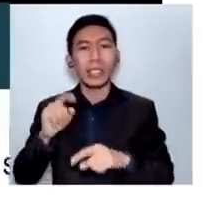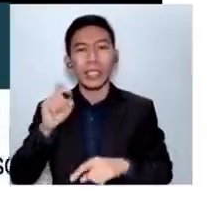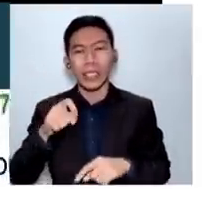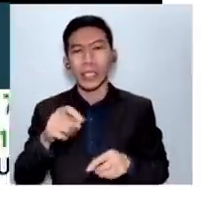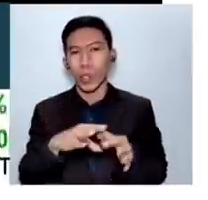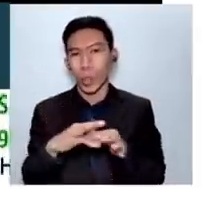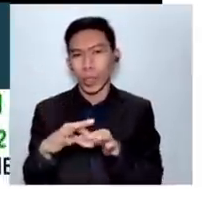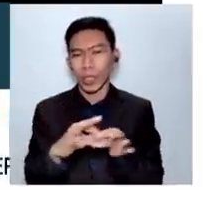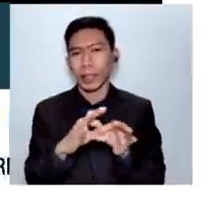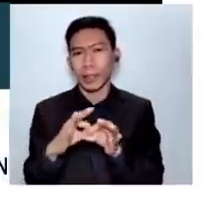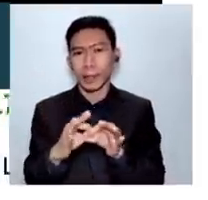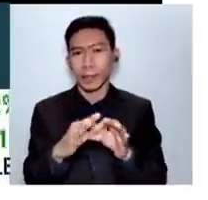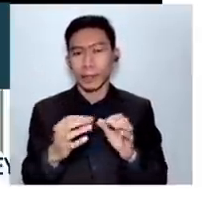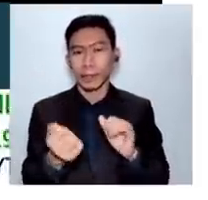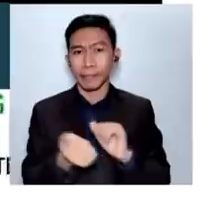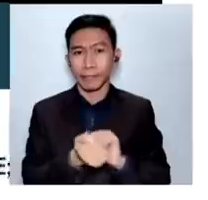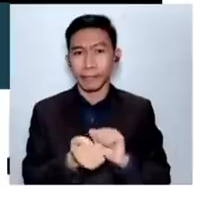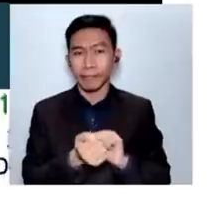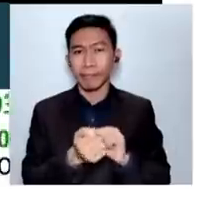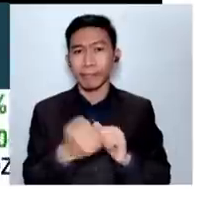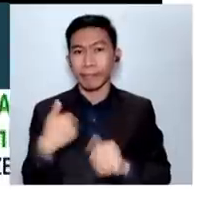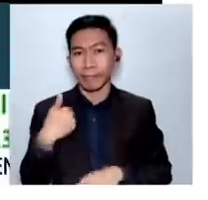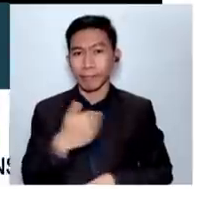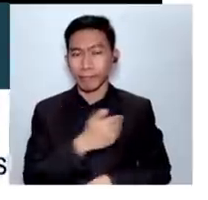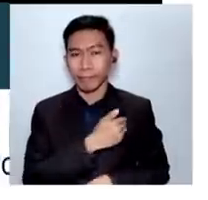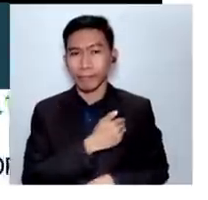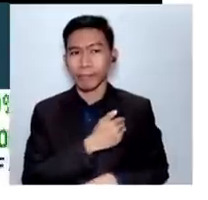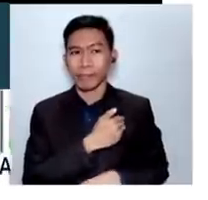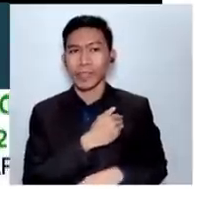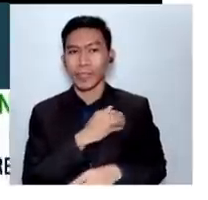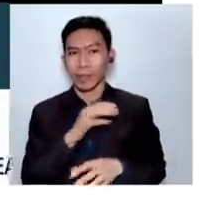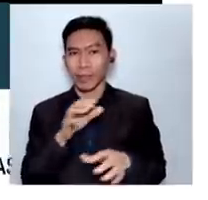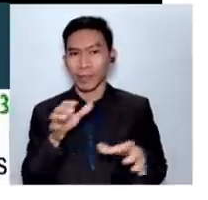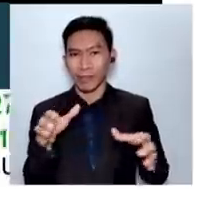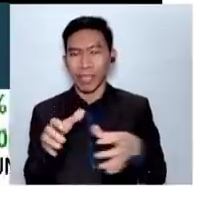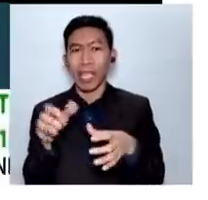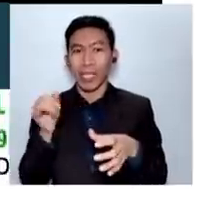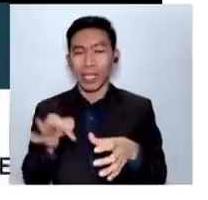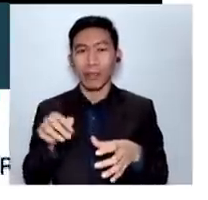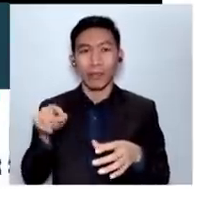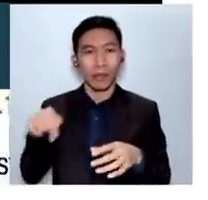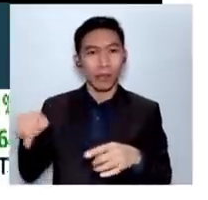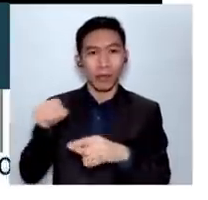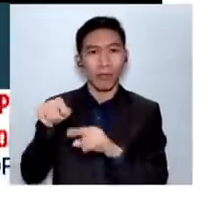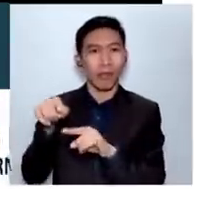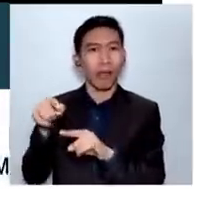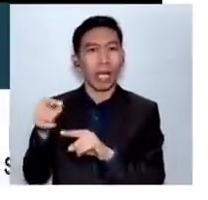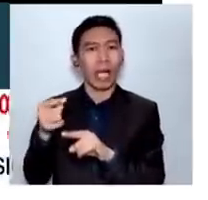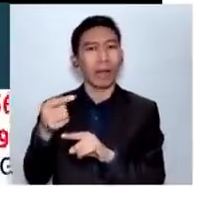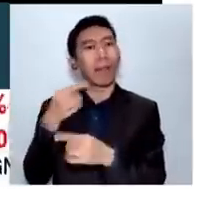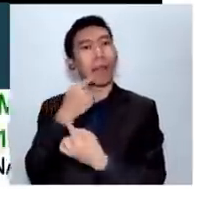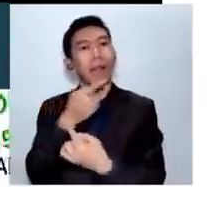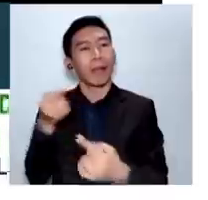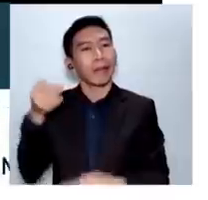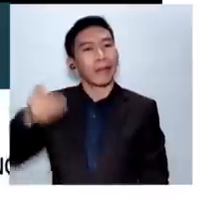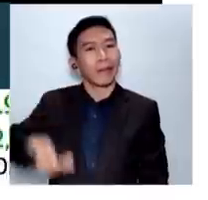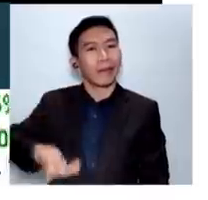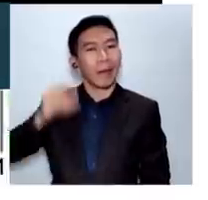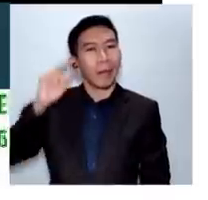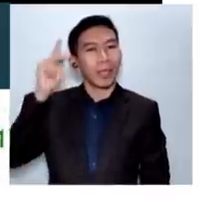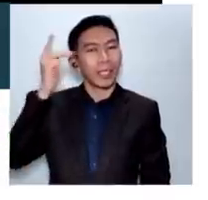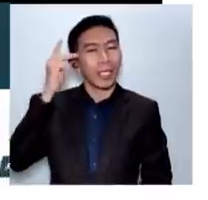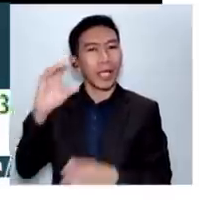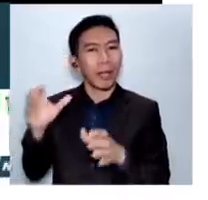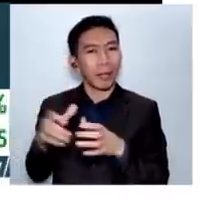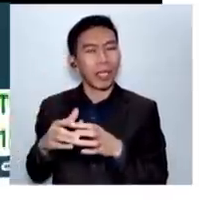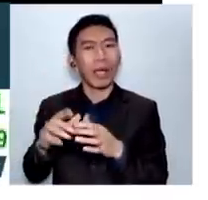coordinate with their members, with each other. If you claim to be a political party, you